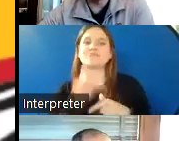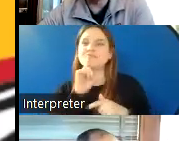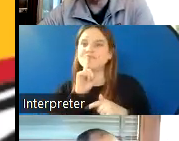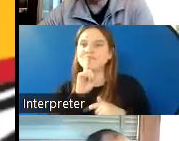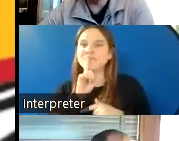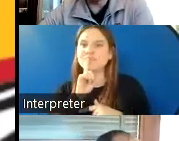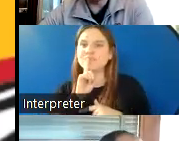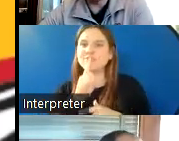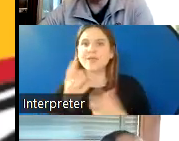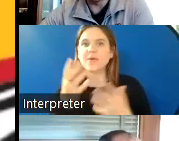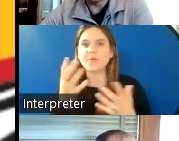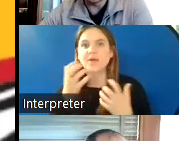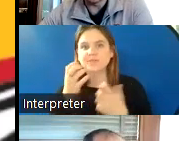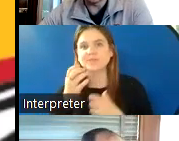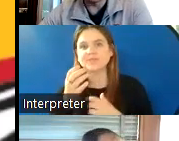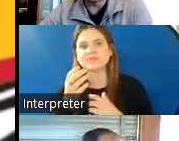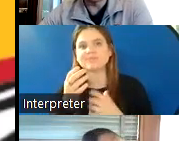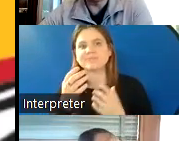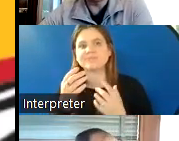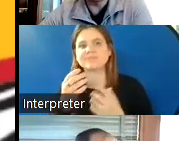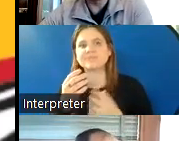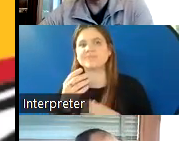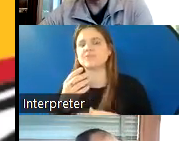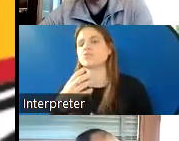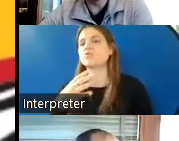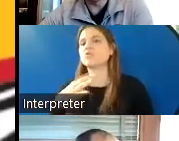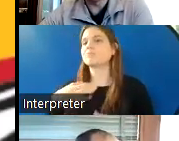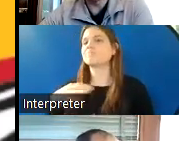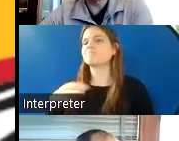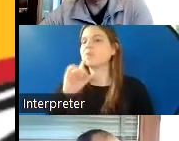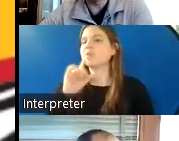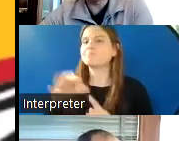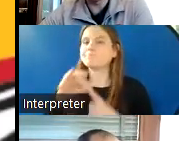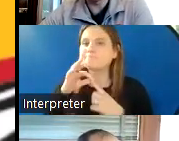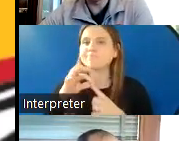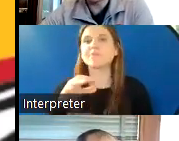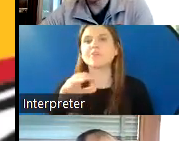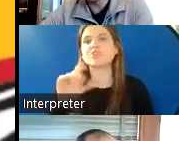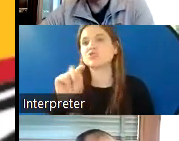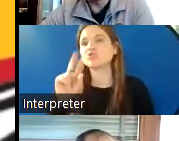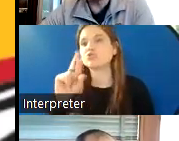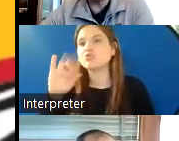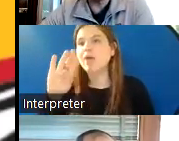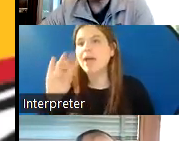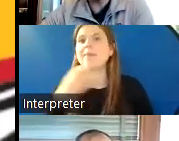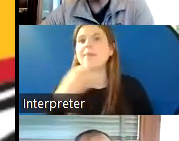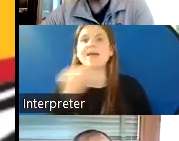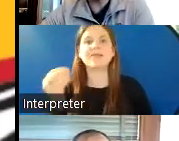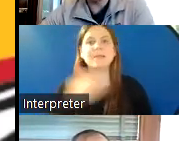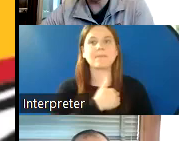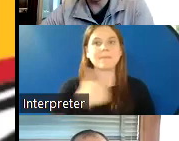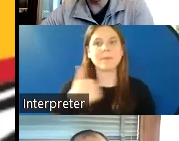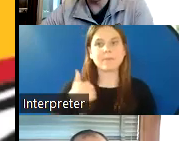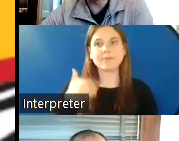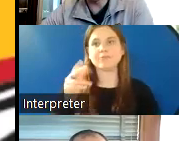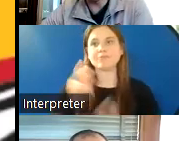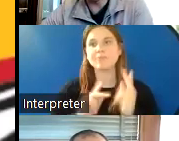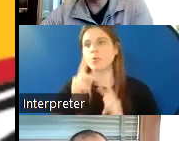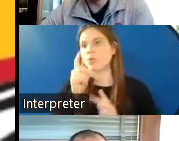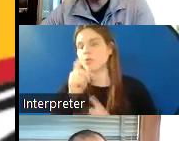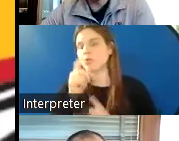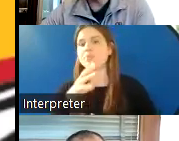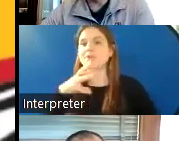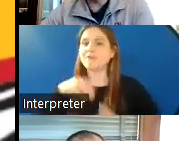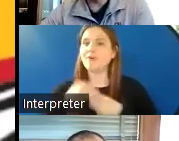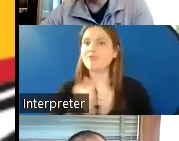our Sioux tribe and Anishinaabe community members who generously donated their time, their energy, spent time in the field with